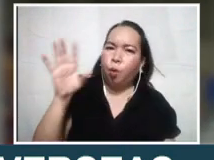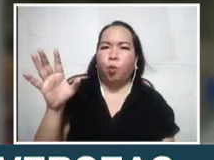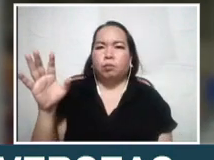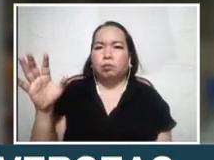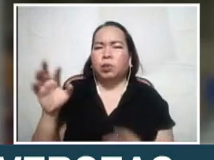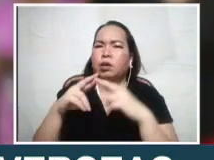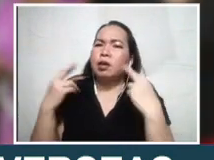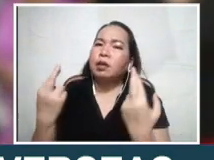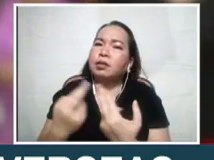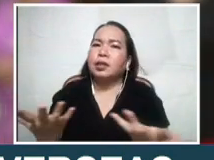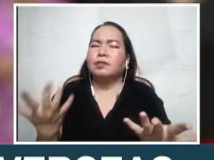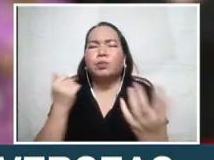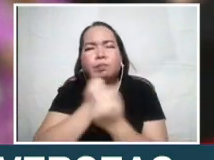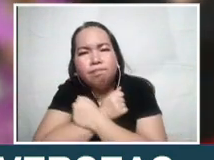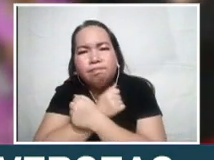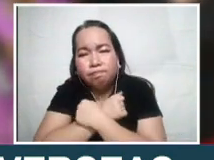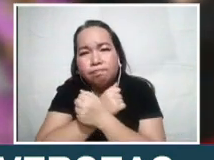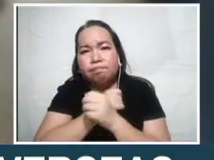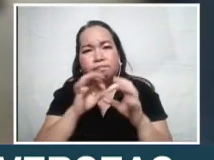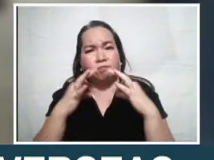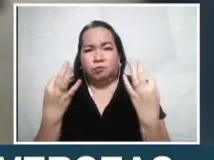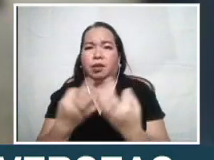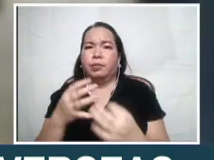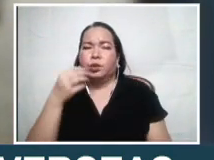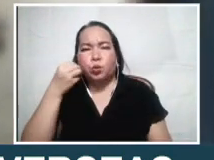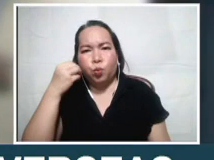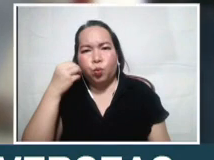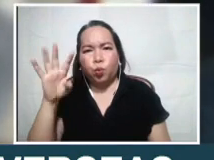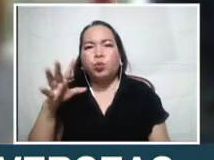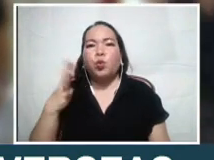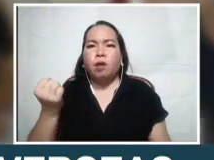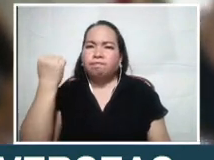mahal, mga minamahal sa buhay. Mm-hmm. We want to fast track the